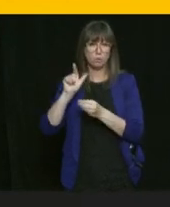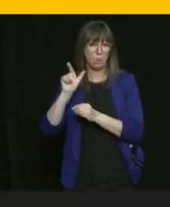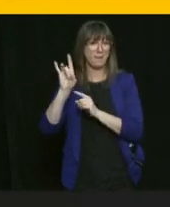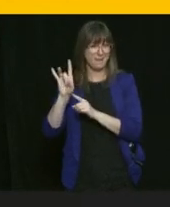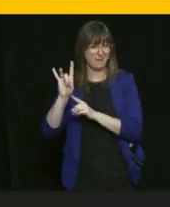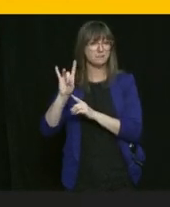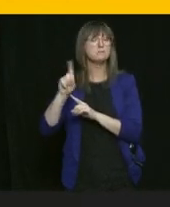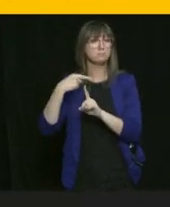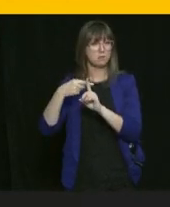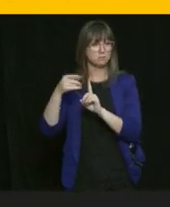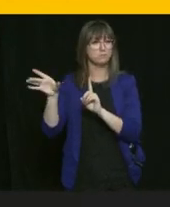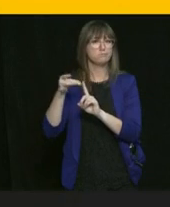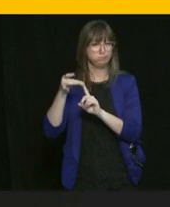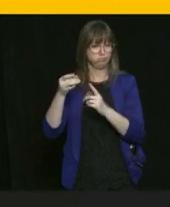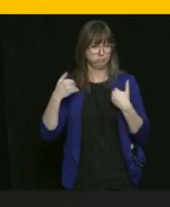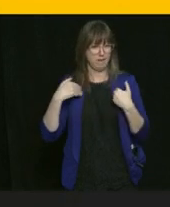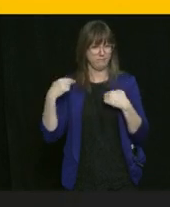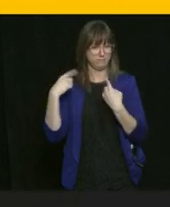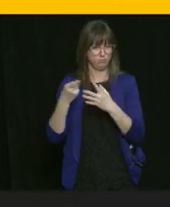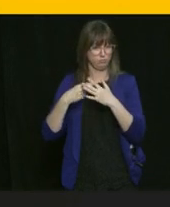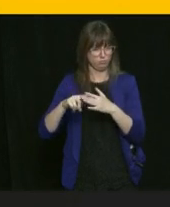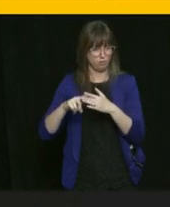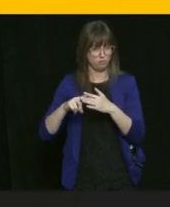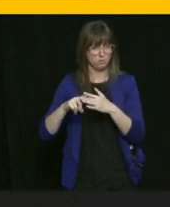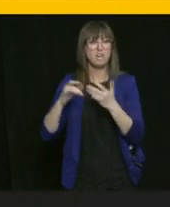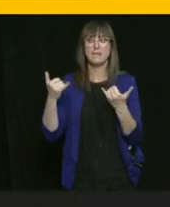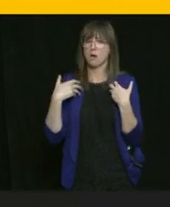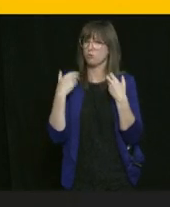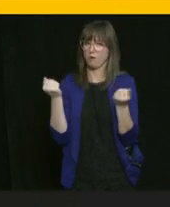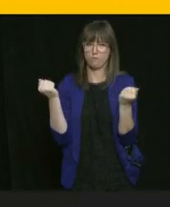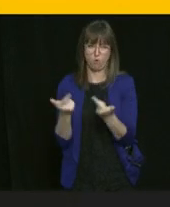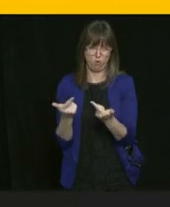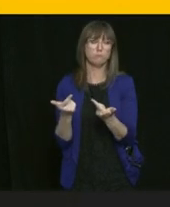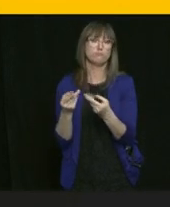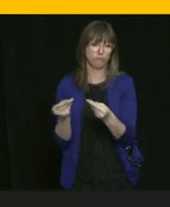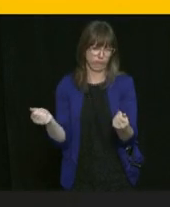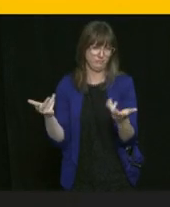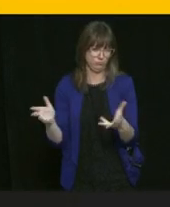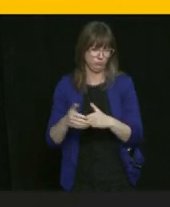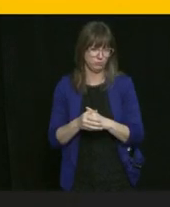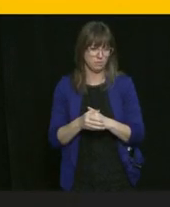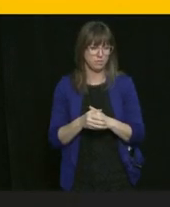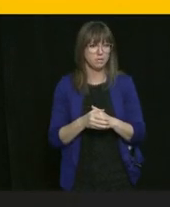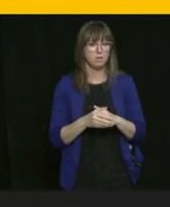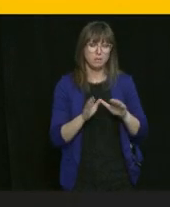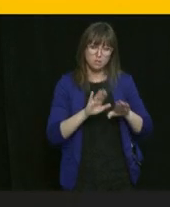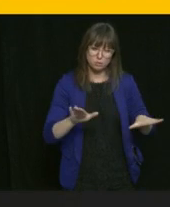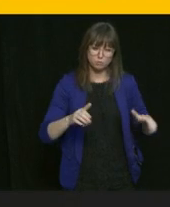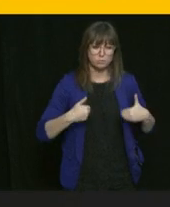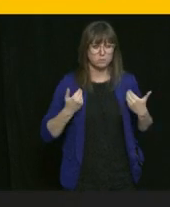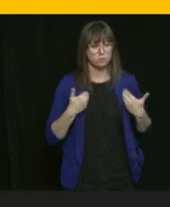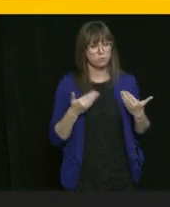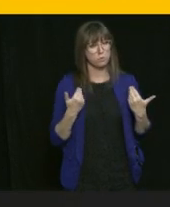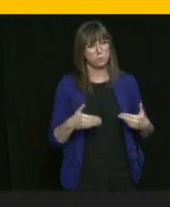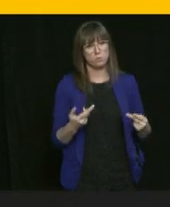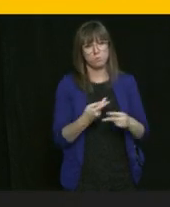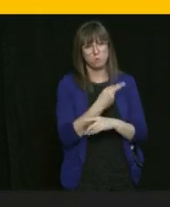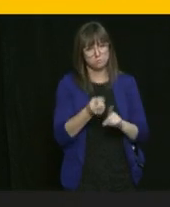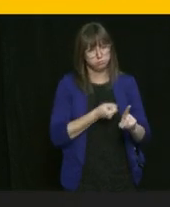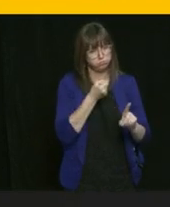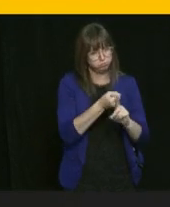positive cases confirmed since the beginning of the pandemic, and all are now recovered. This pandemic has been particularly hard on children and youth. We must ensure